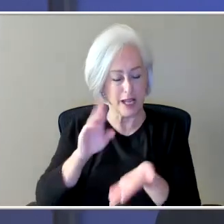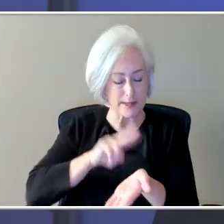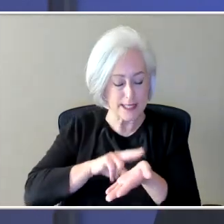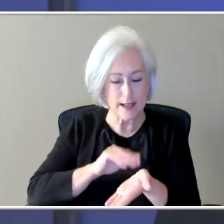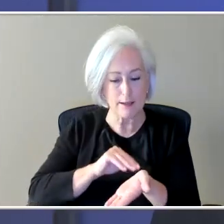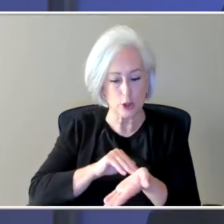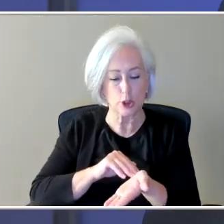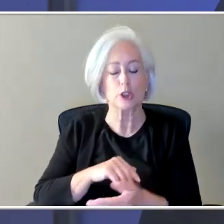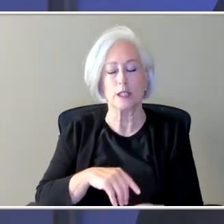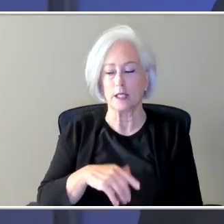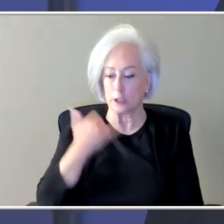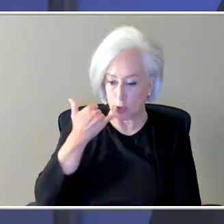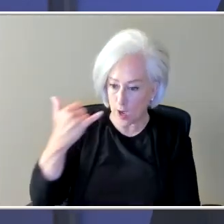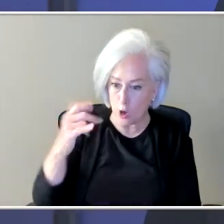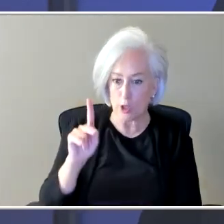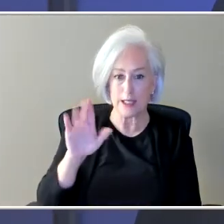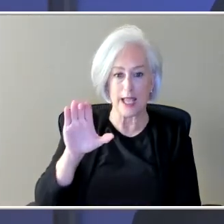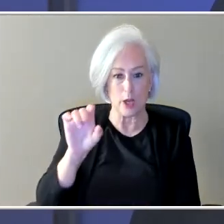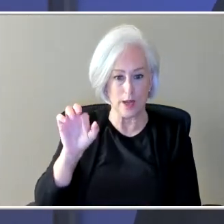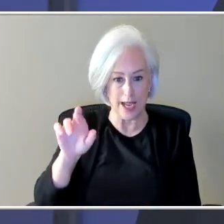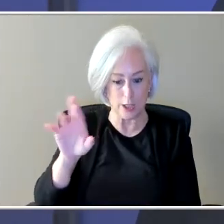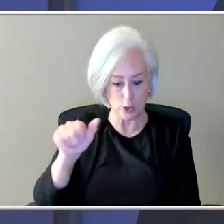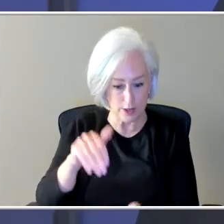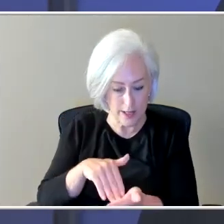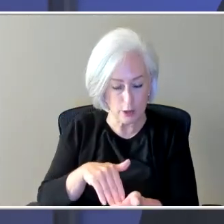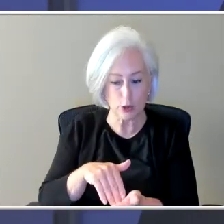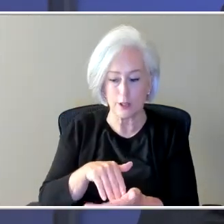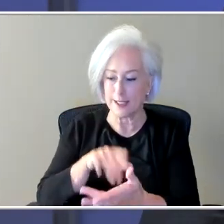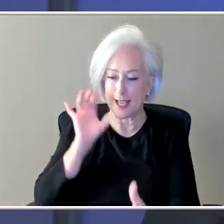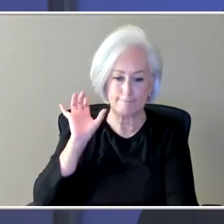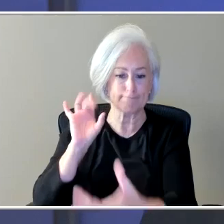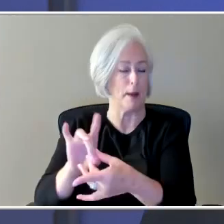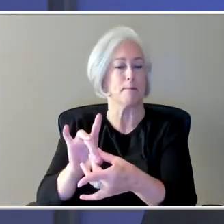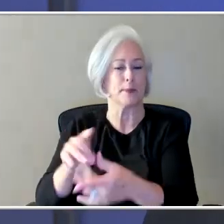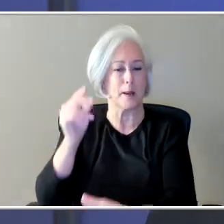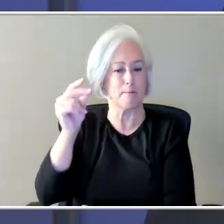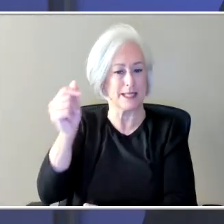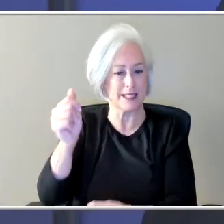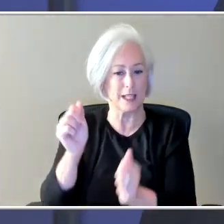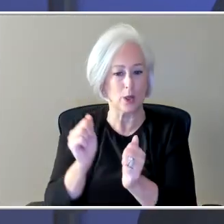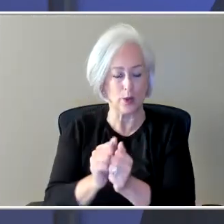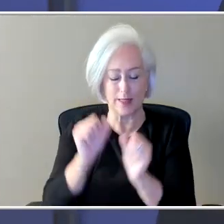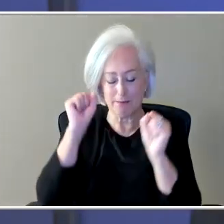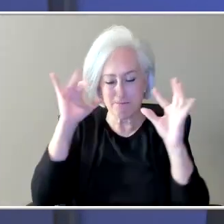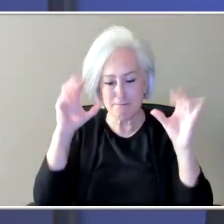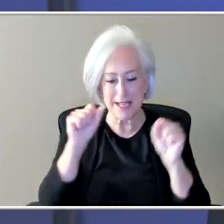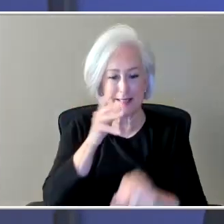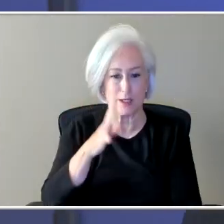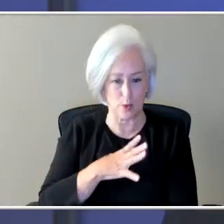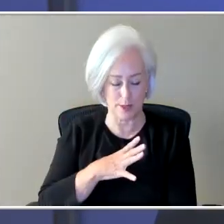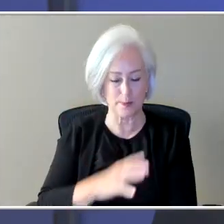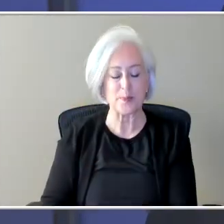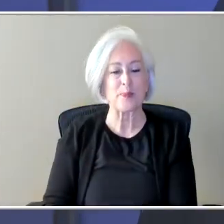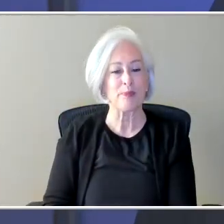Cancer Center, and I was immediately connected with this amazing person. And that was the first thing, is that she's